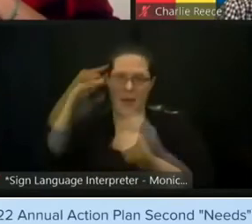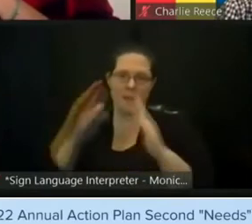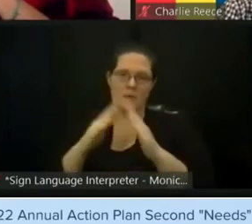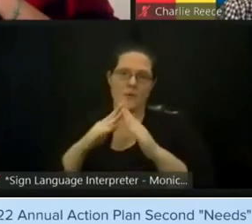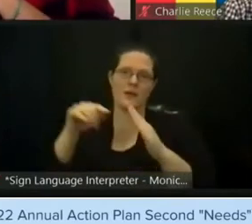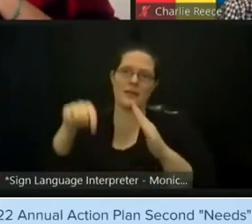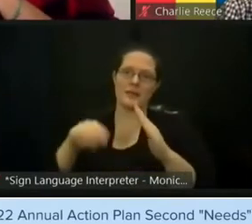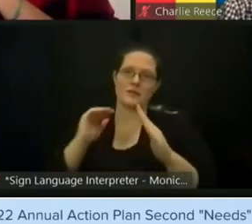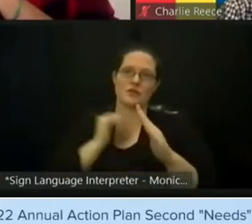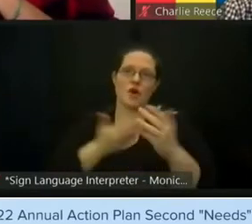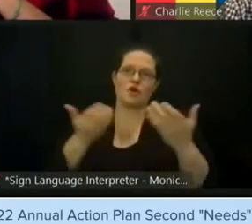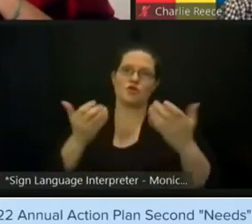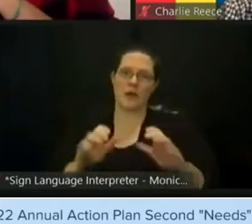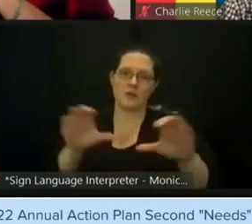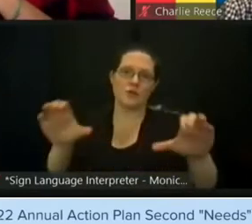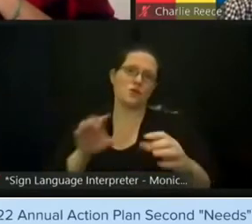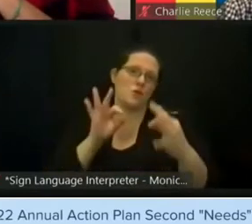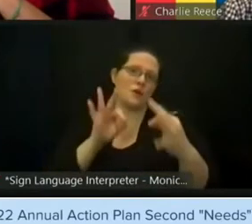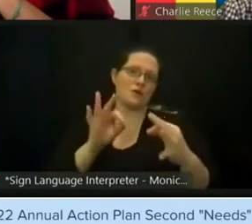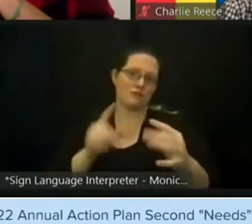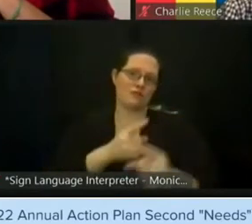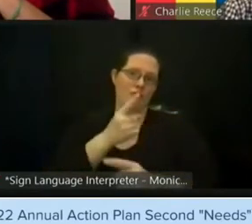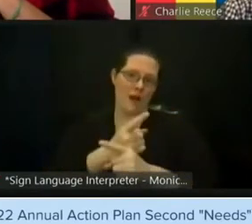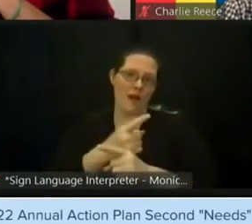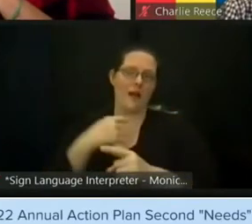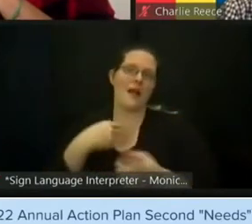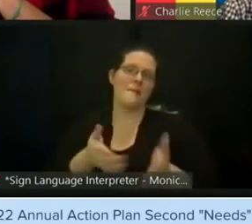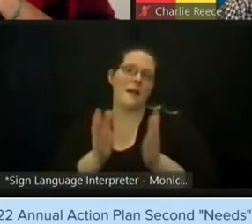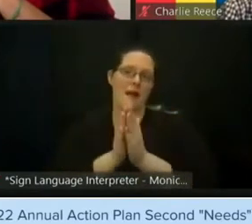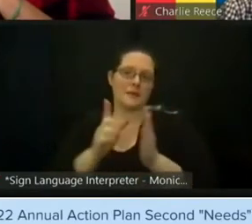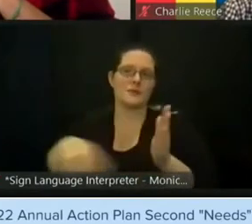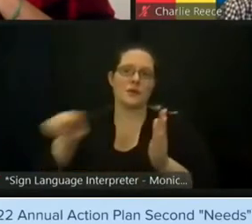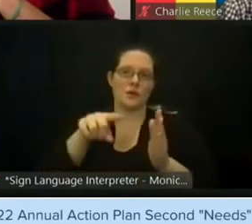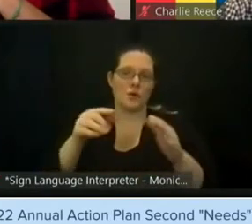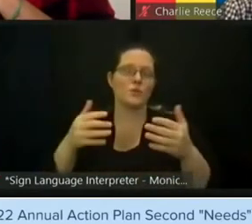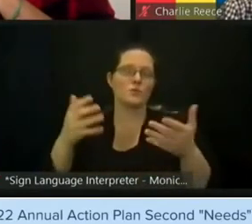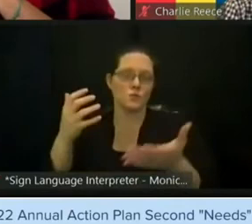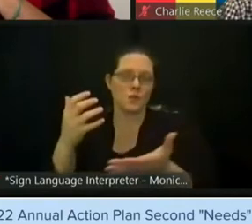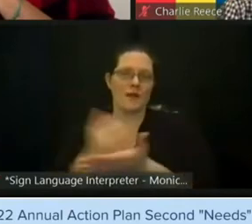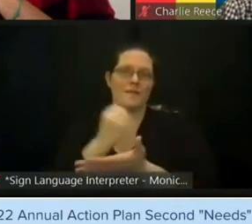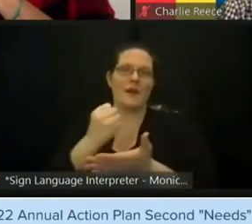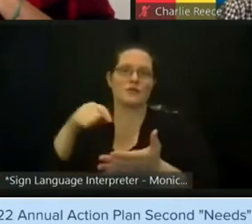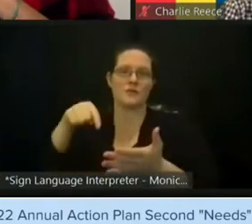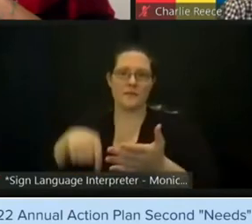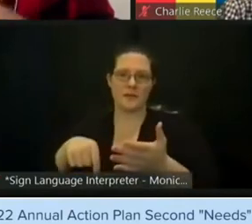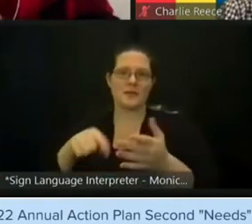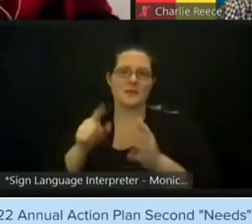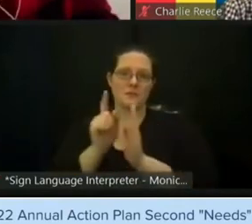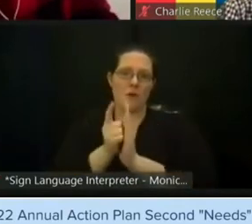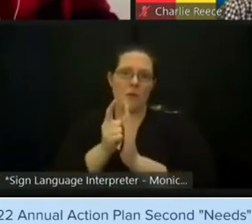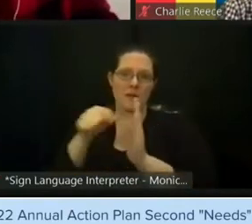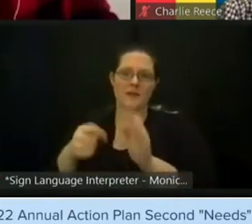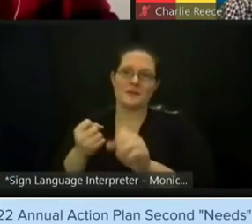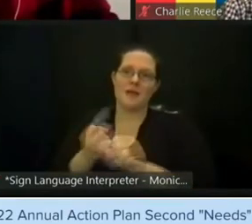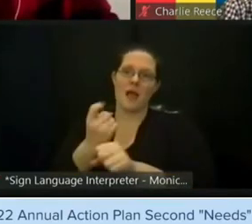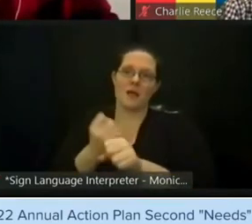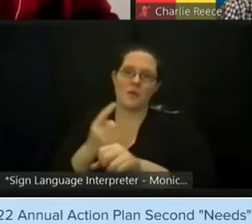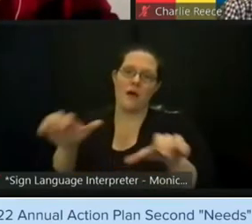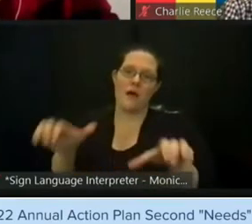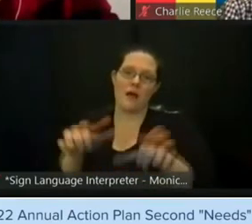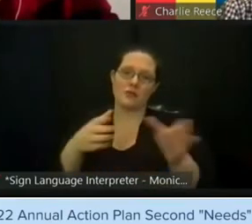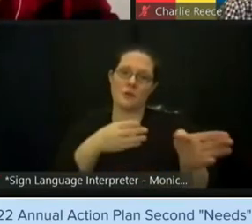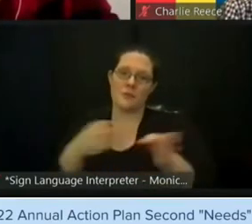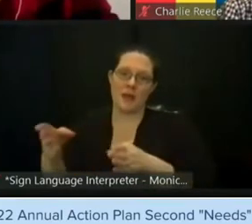our chance to do it right. And I'm asking you to take advantage of this annual action plan